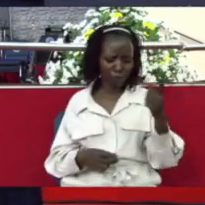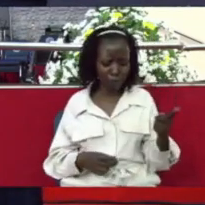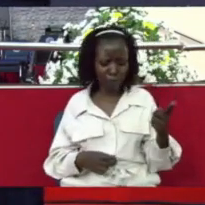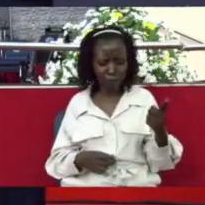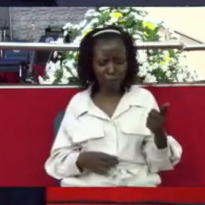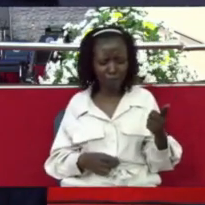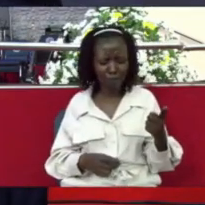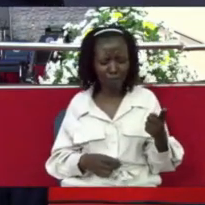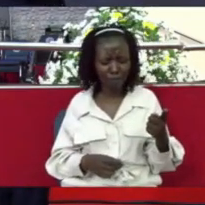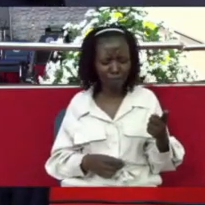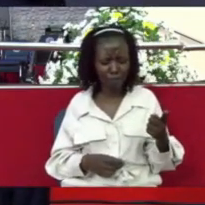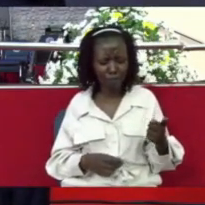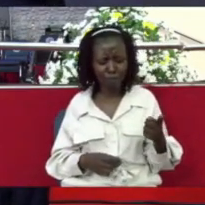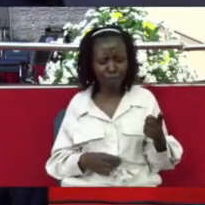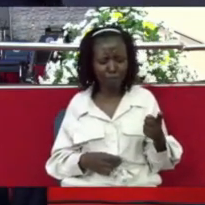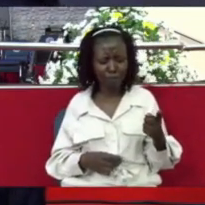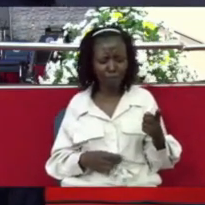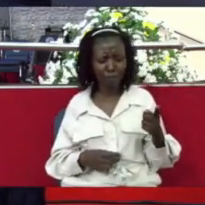Could even be even higher than that.